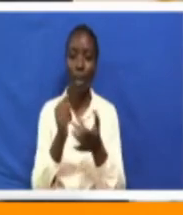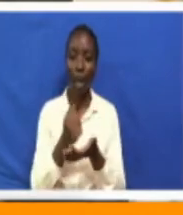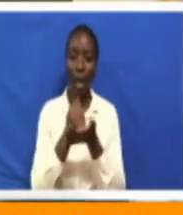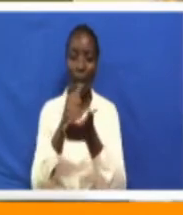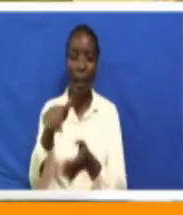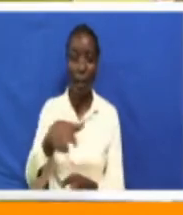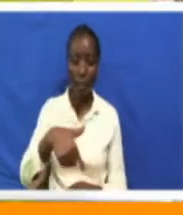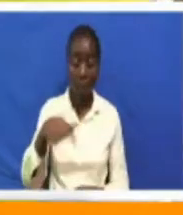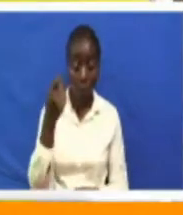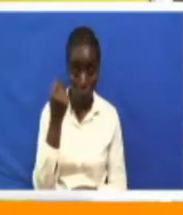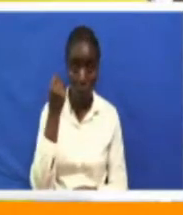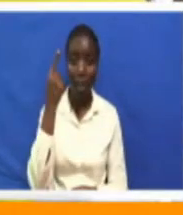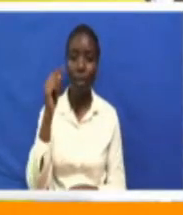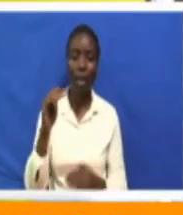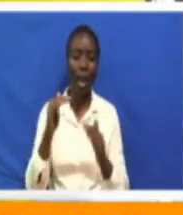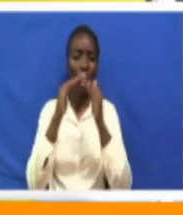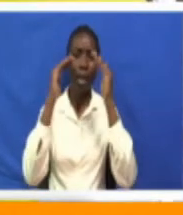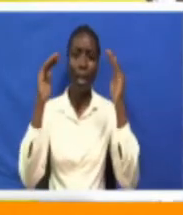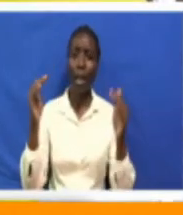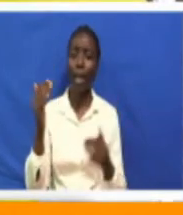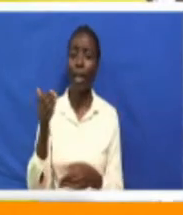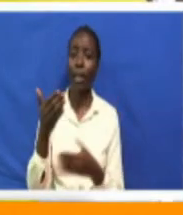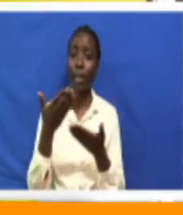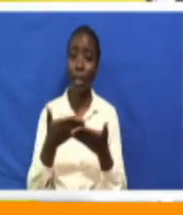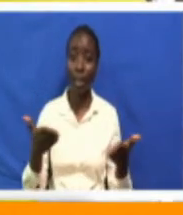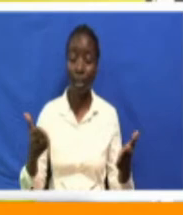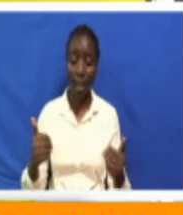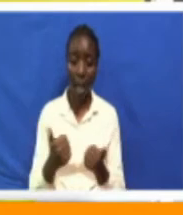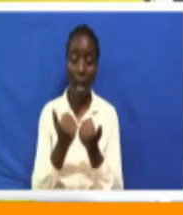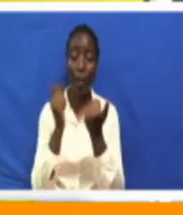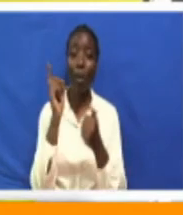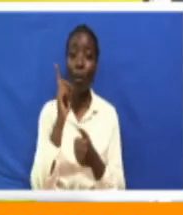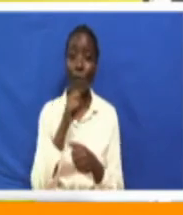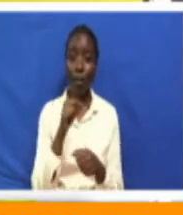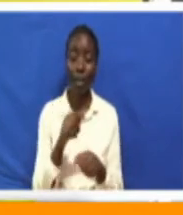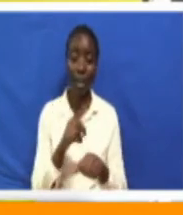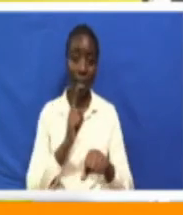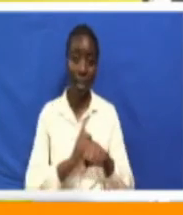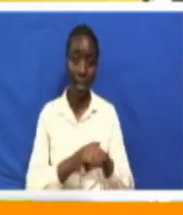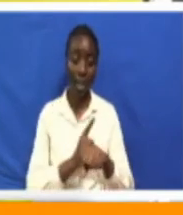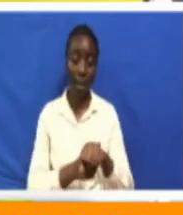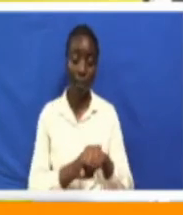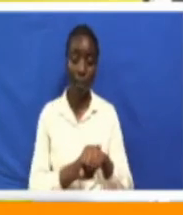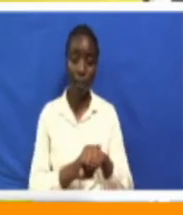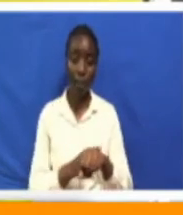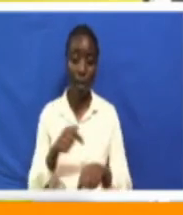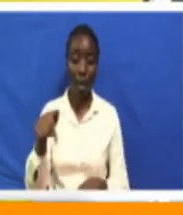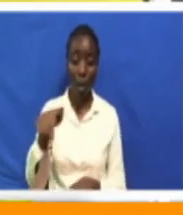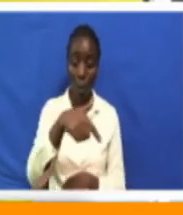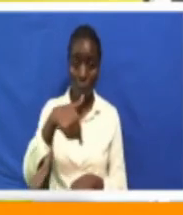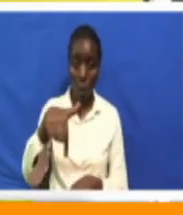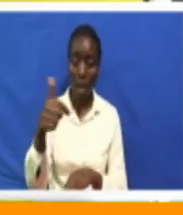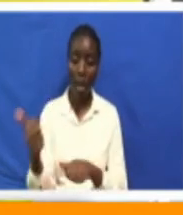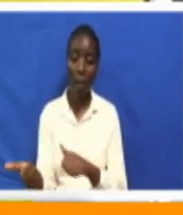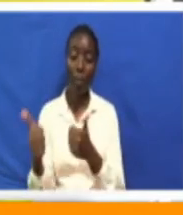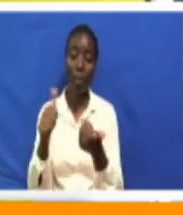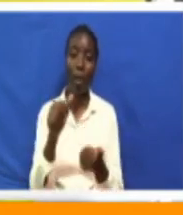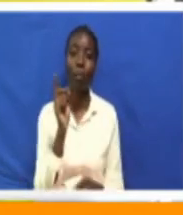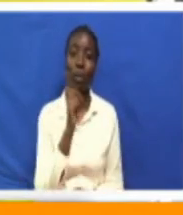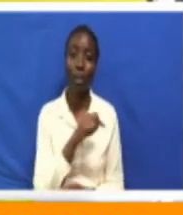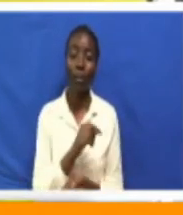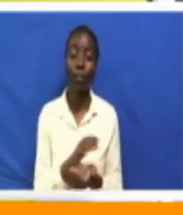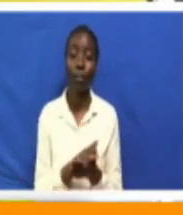of the great things that happen when we were that happened when we were baptized